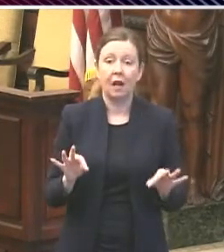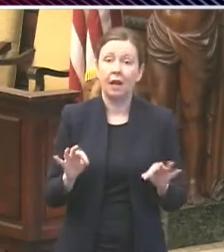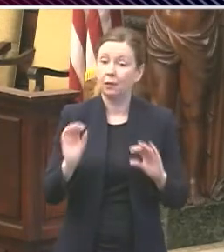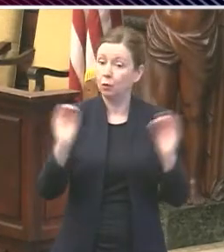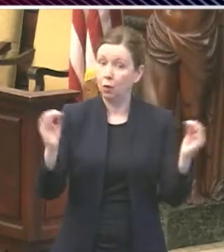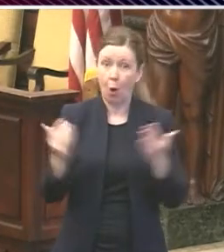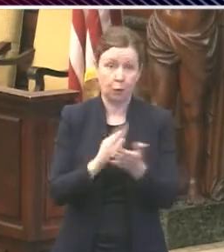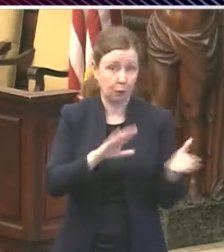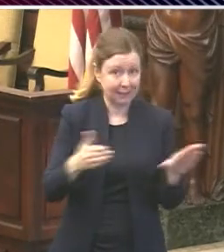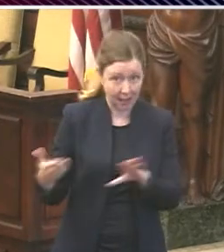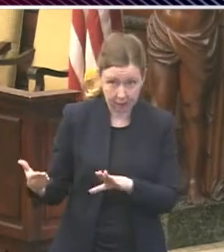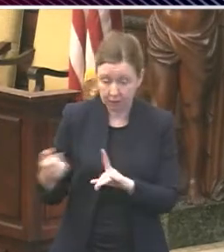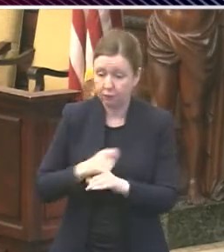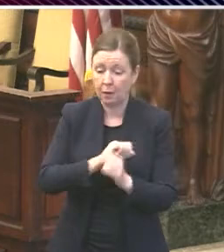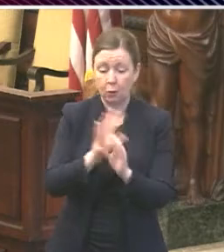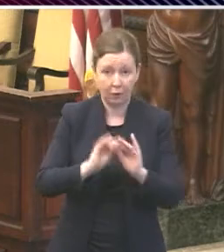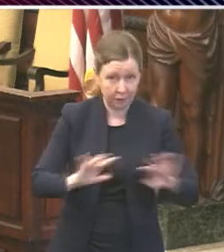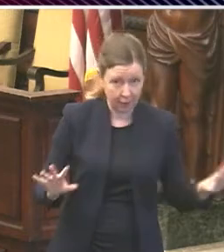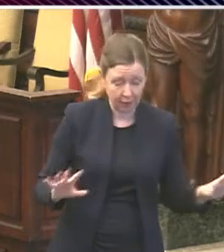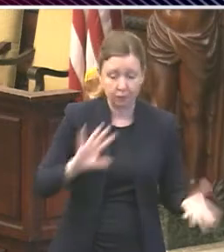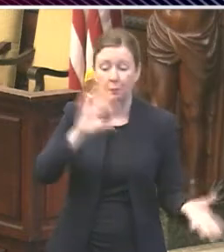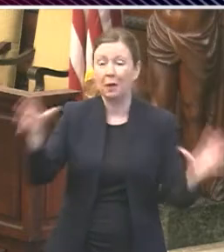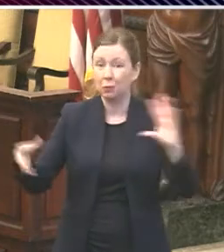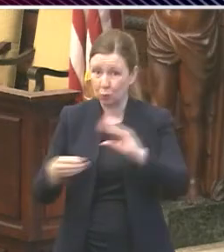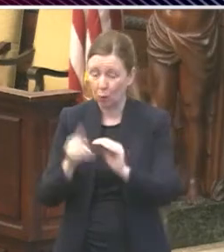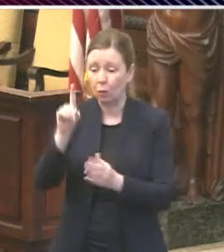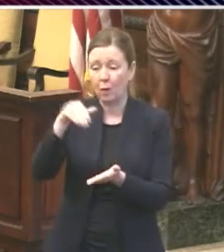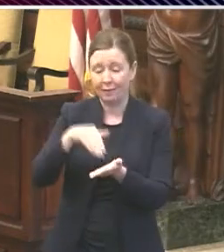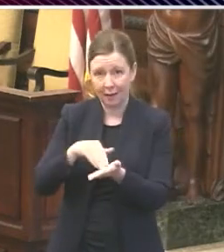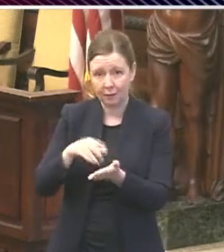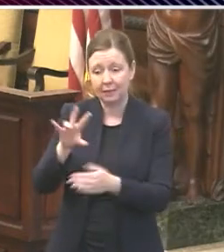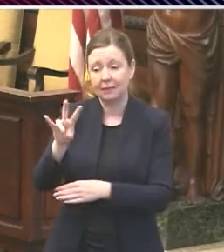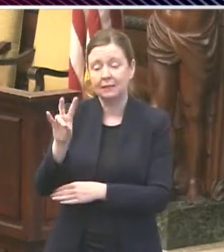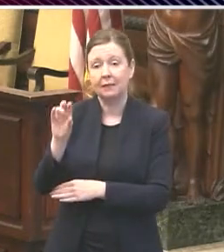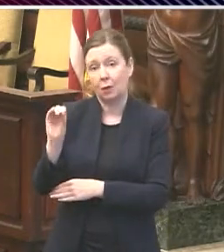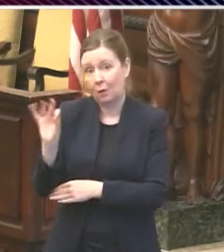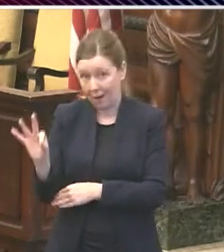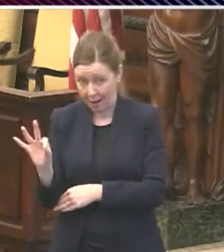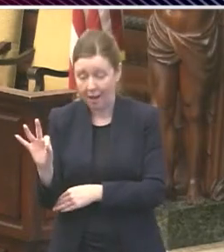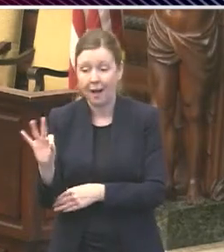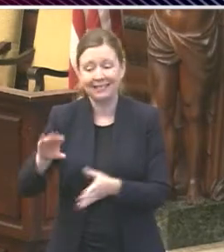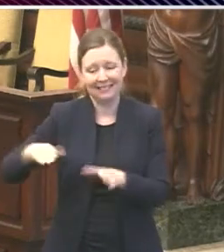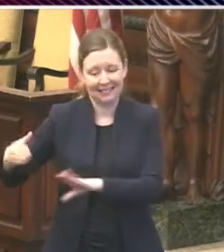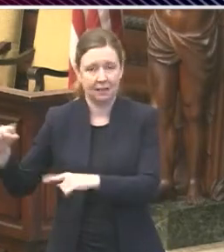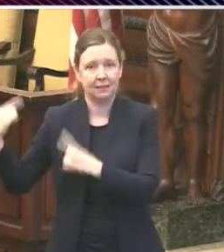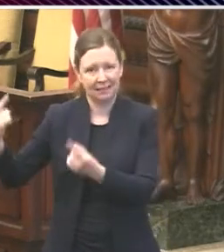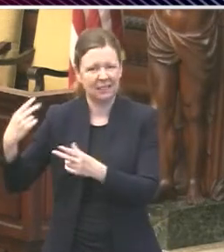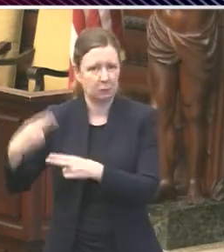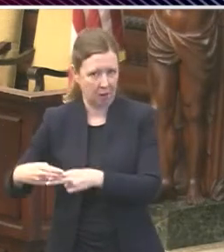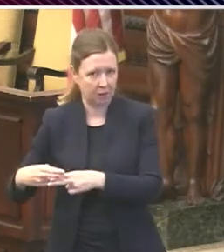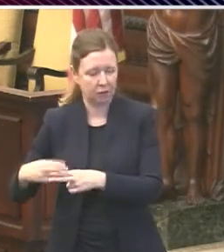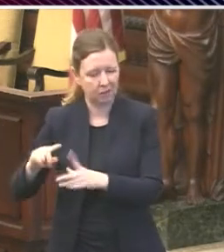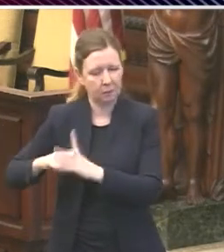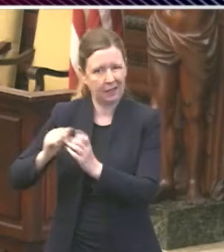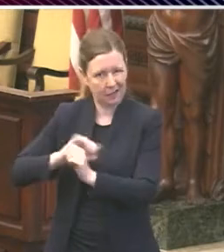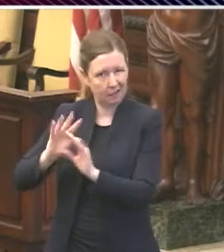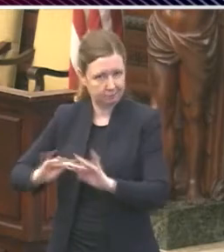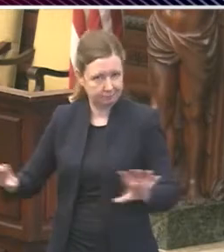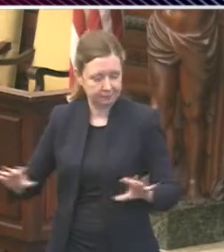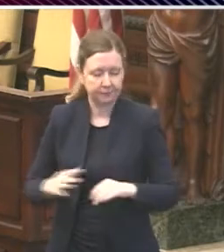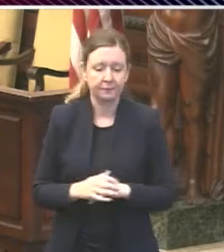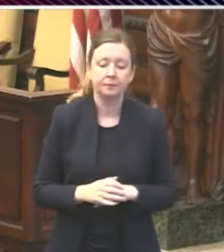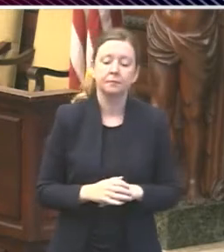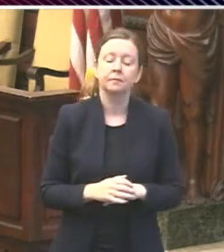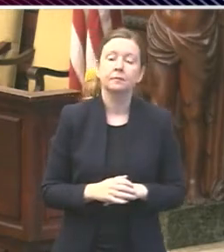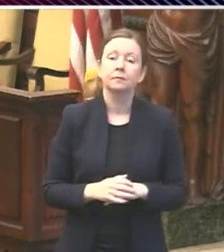from the coronavirus infection. Our total death count is 1,709 since the beginning of the epidemic. We did yesterday report